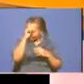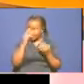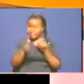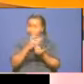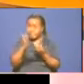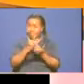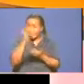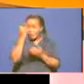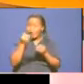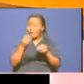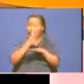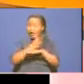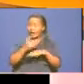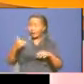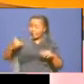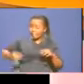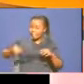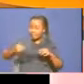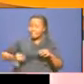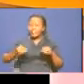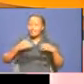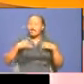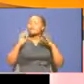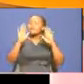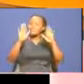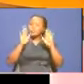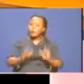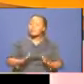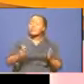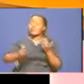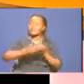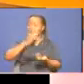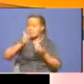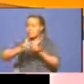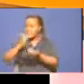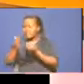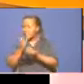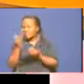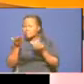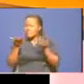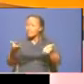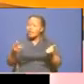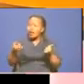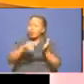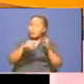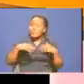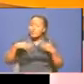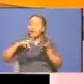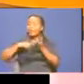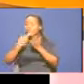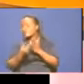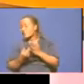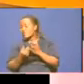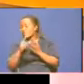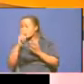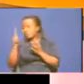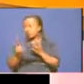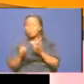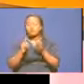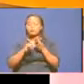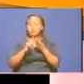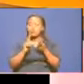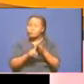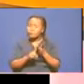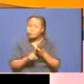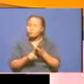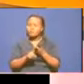that very important critical care that is required. So in terms of capacity, do we have those resources? And number two, how about